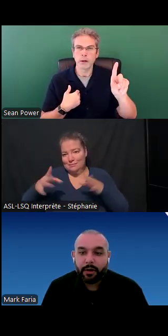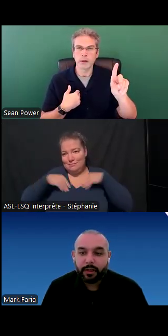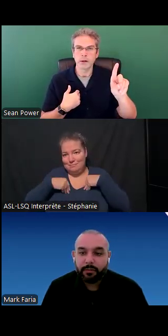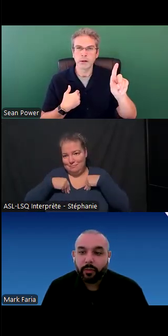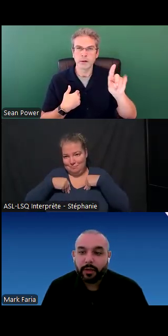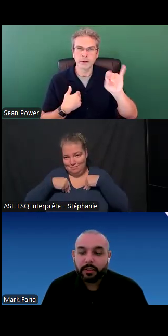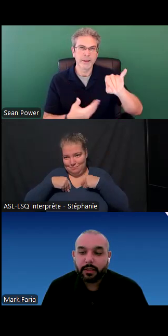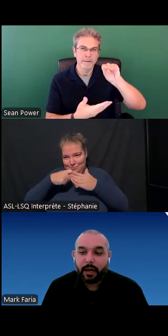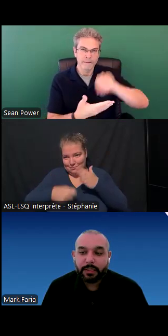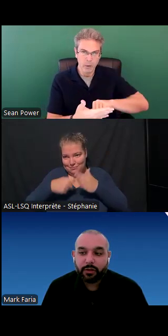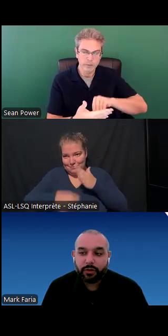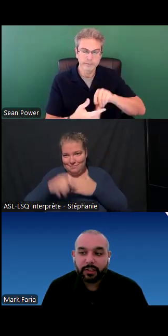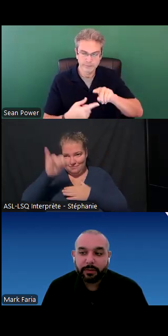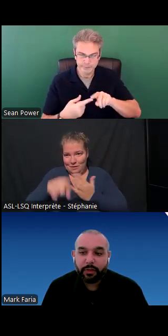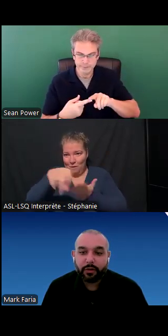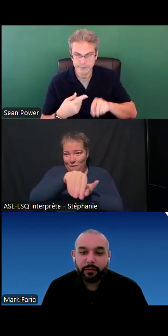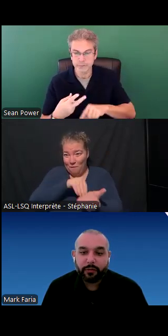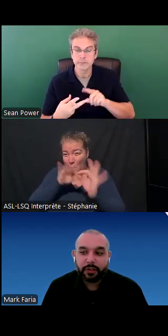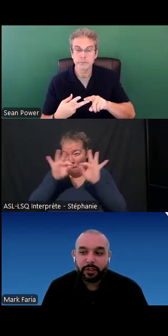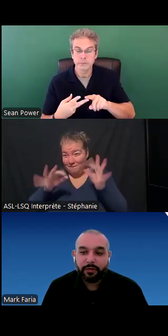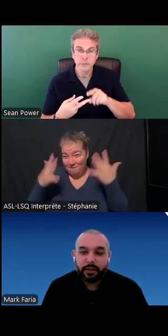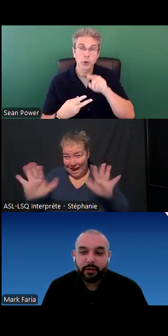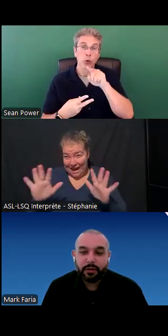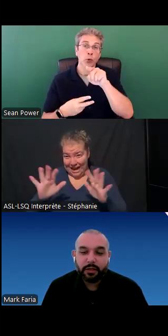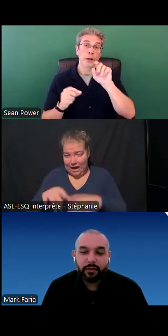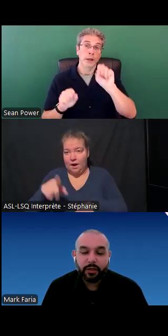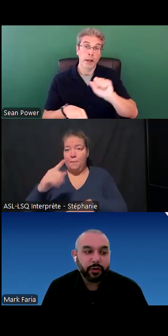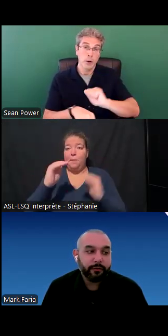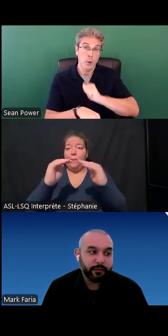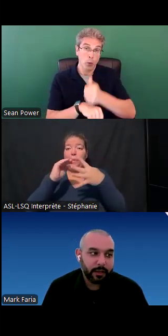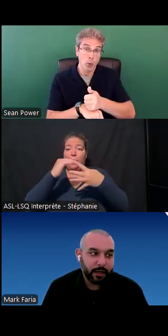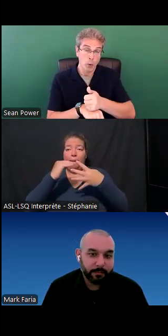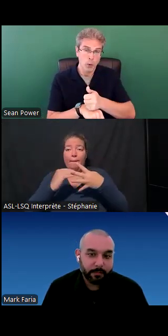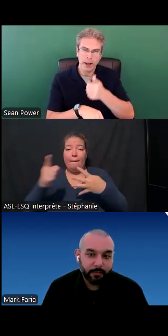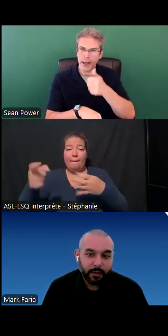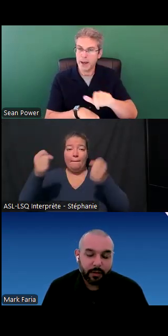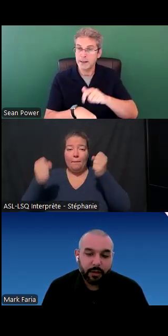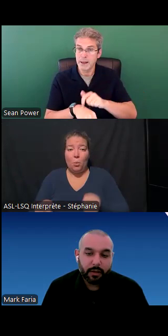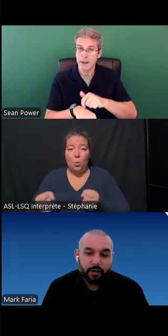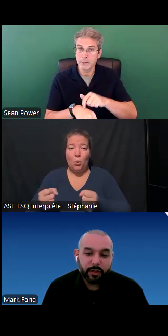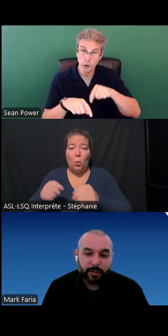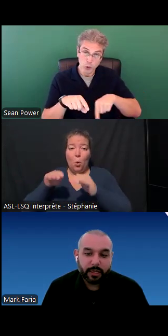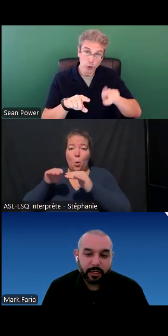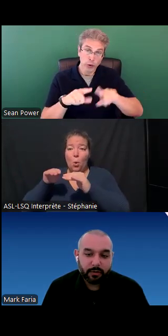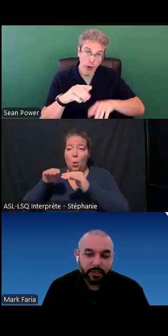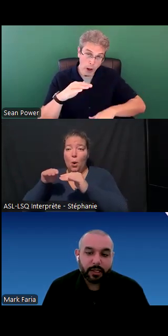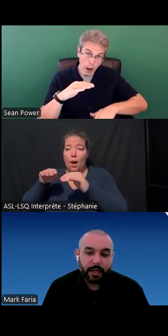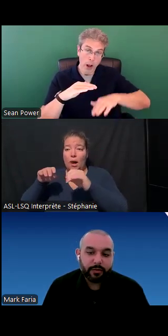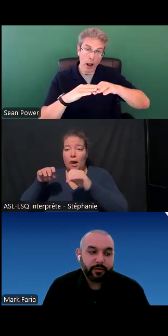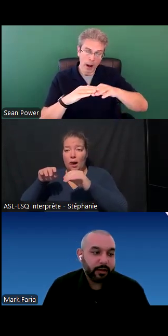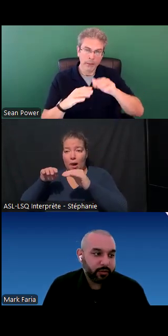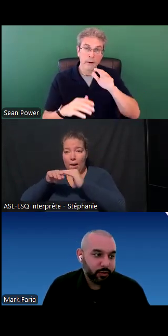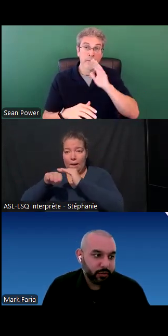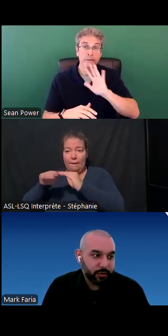the account can be opened up until December 31st of the year that you turn 59. You must be a Canadian resident and